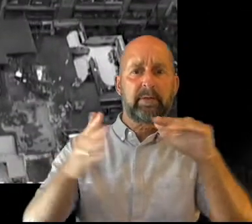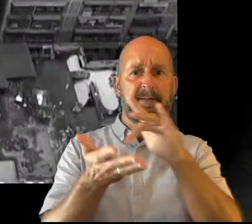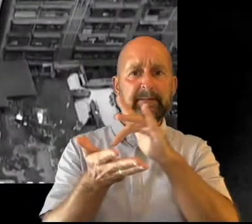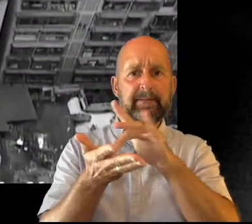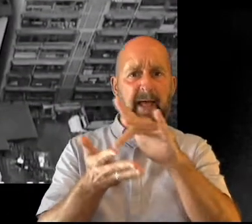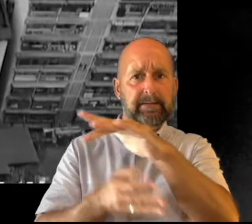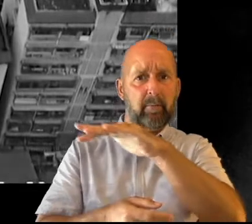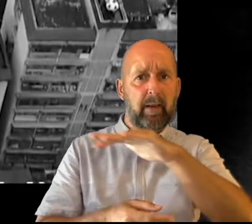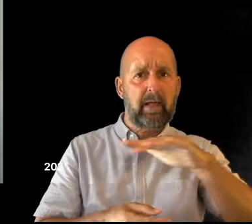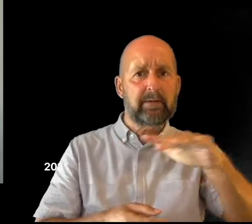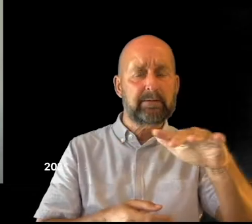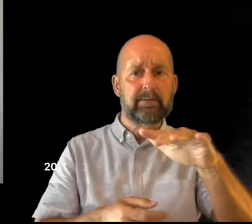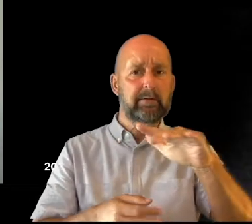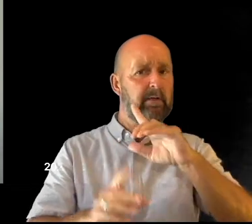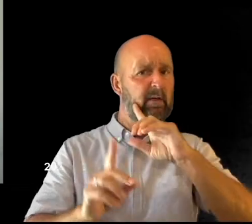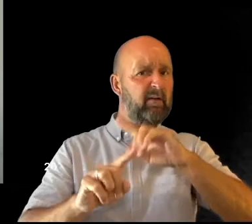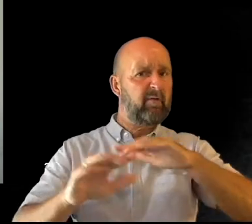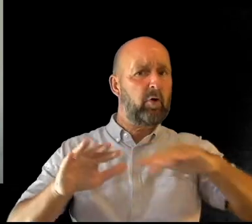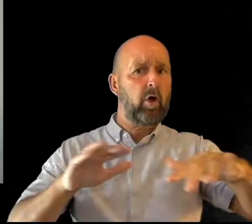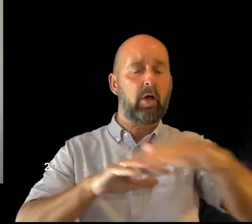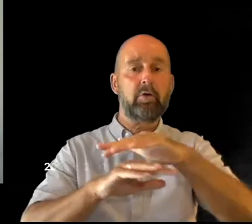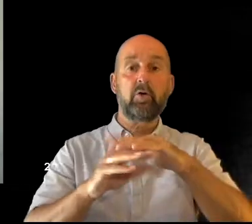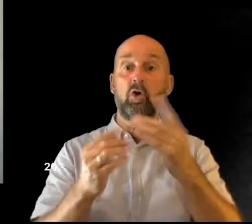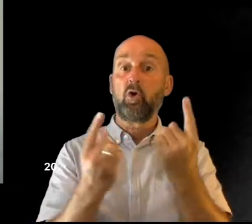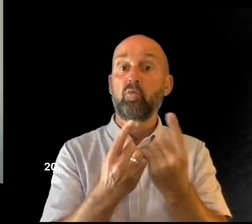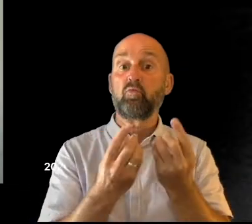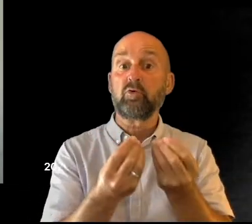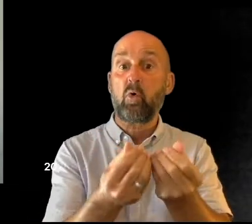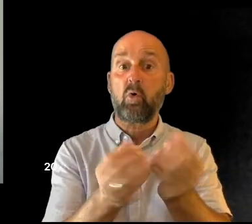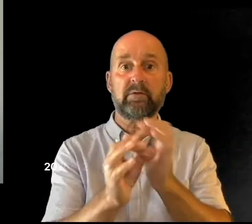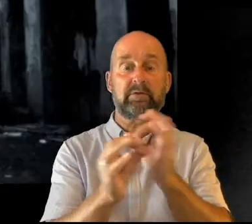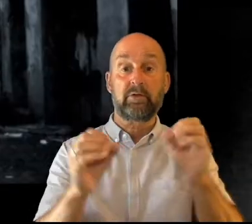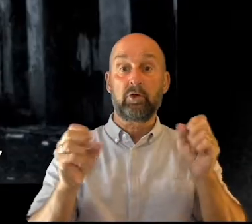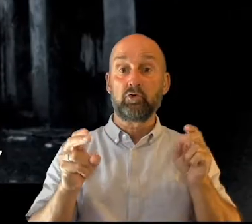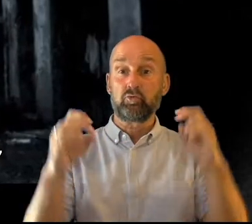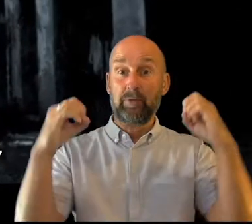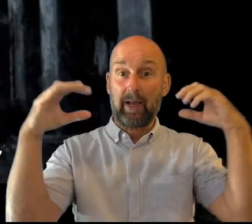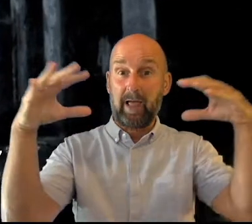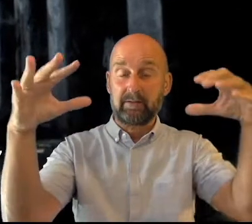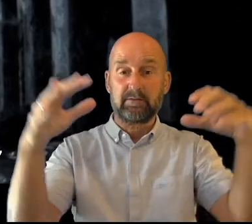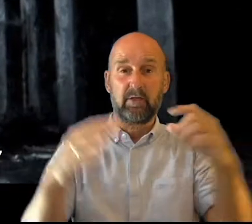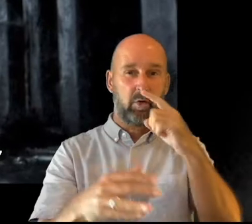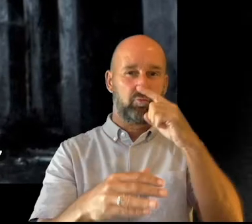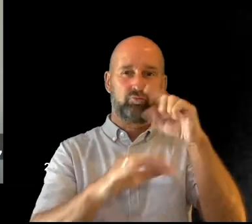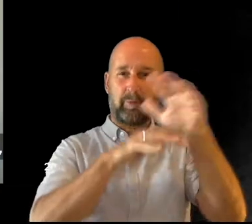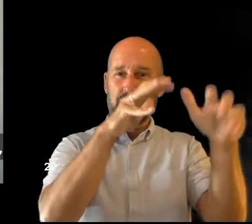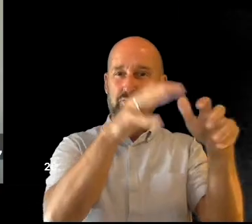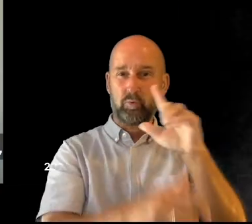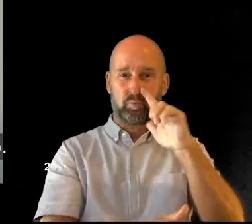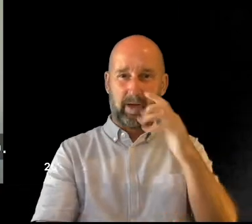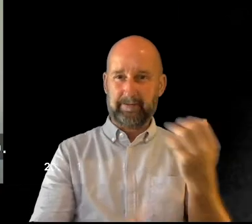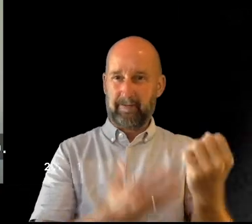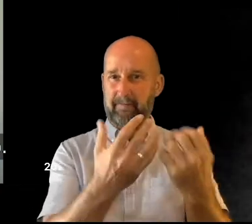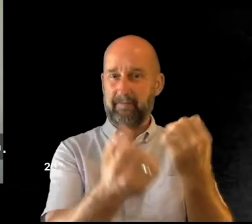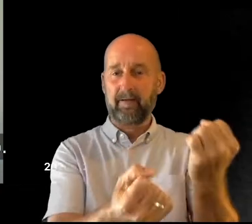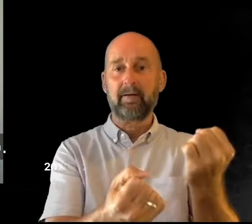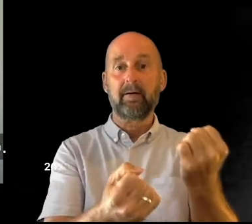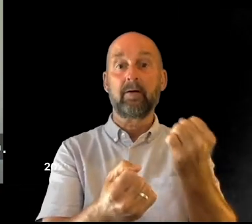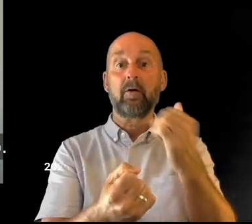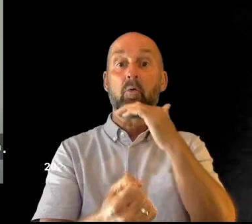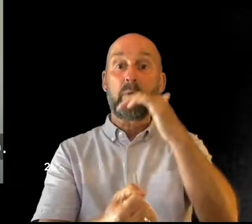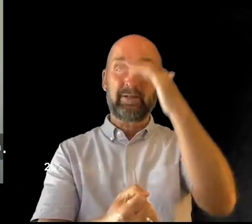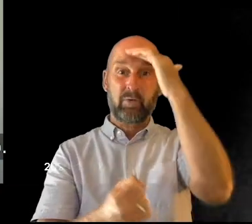place, forgotten. There are no resources here, no street lights, piles of rubbish and rats everywhere. Most windows have